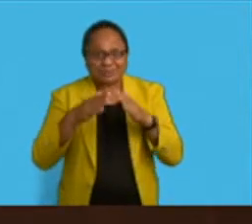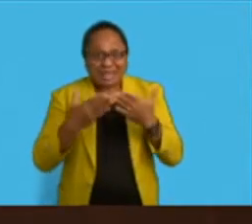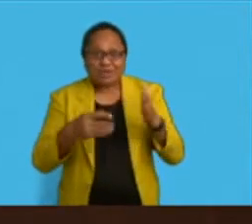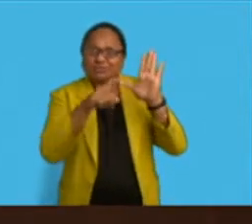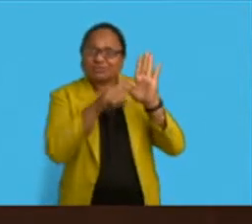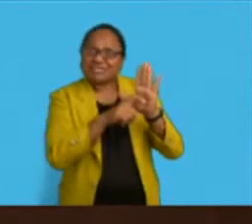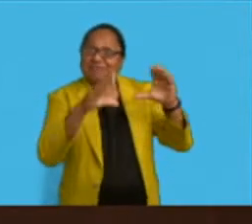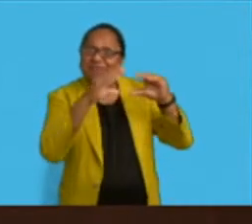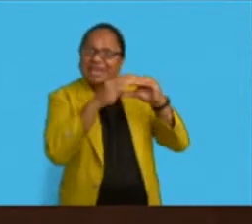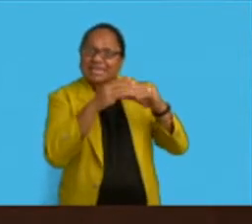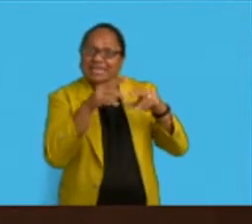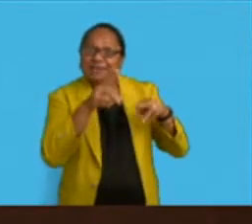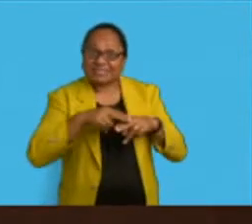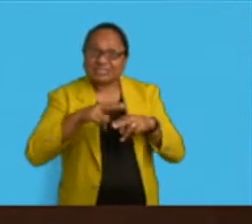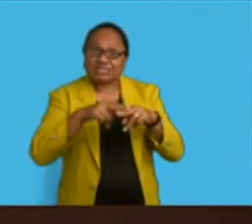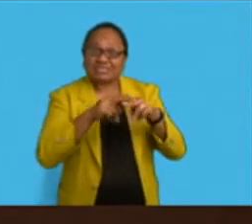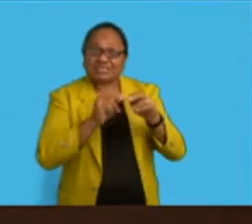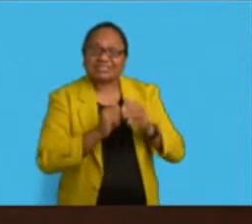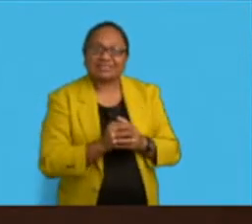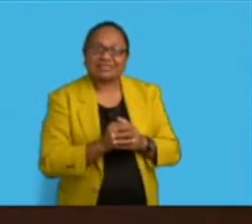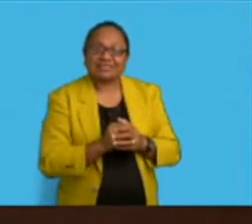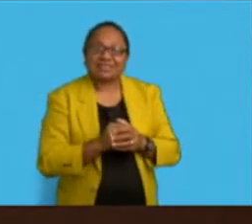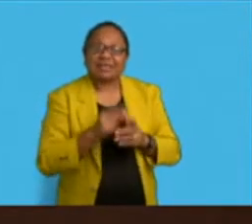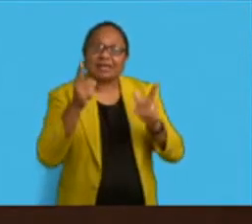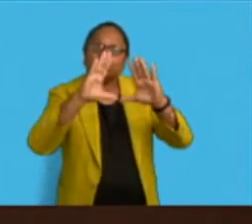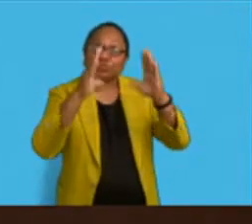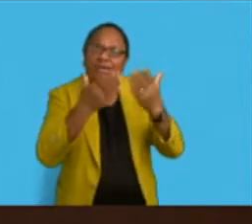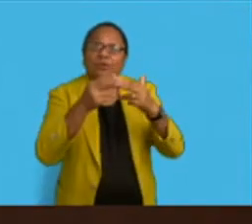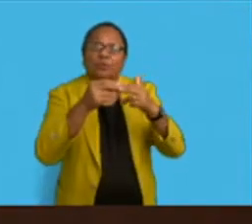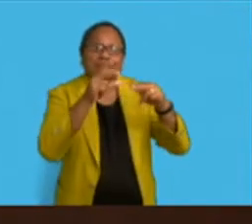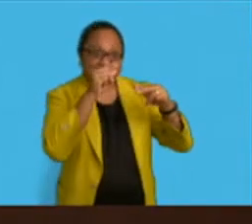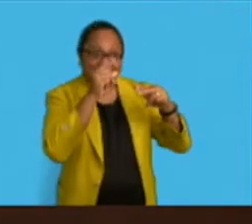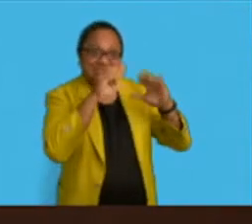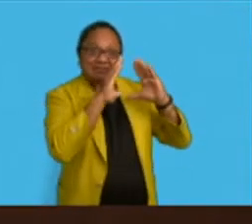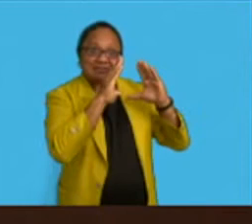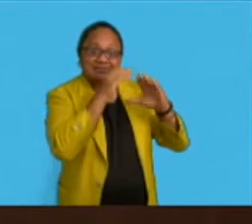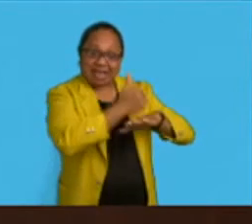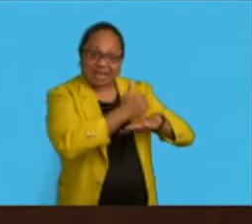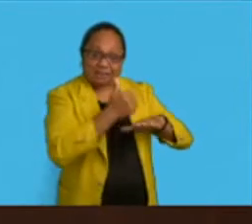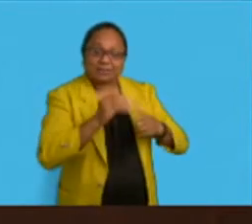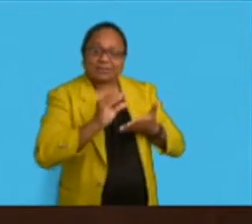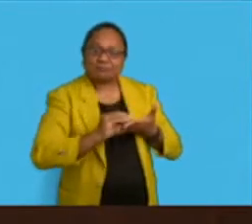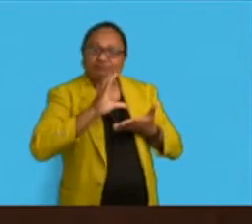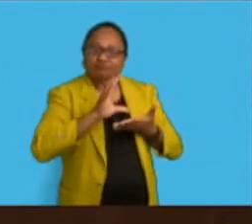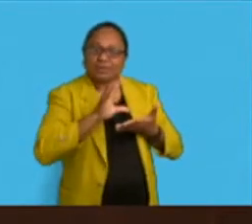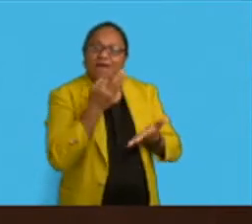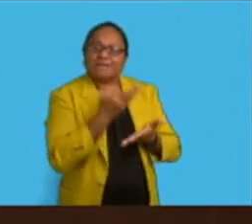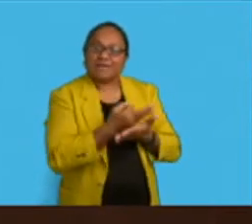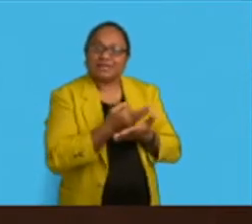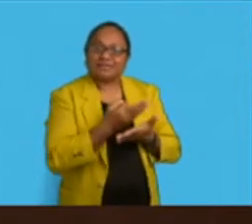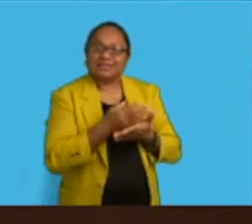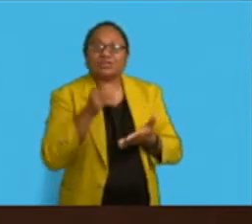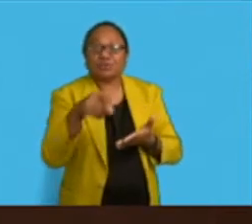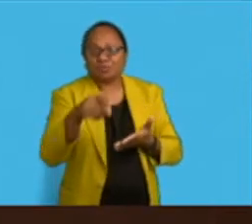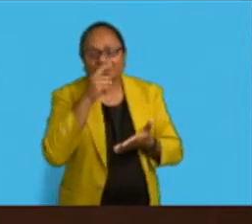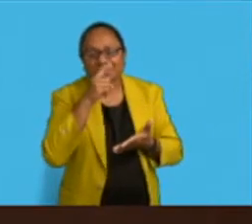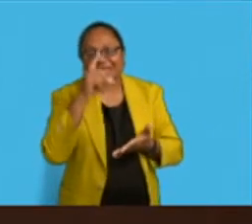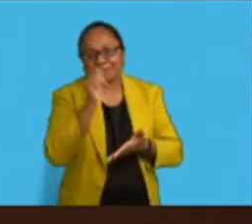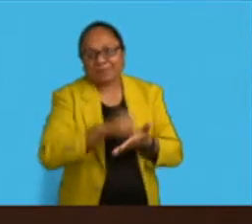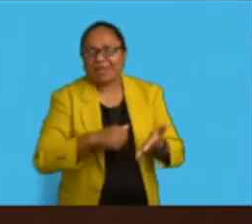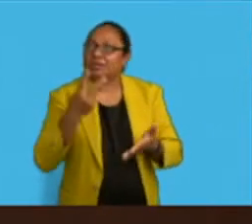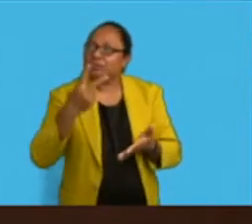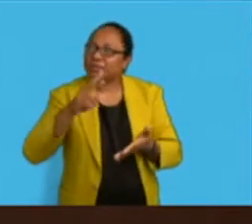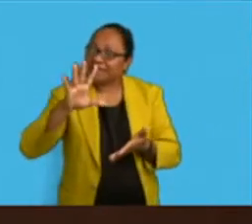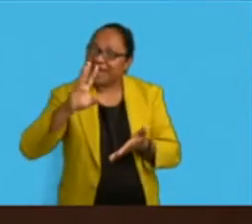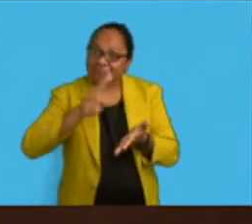Fiji, in conjunction with the Fijian government, has increased funds available for affordable housing from $25